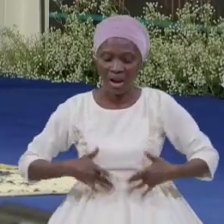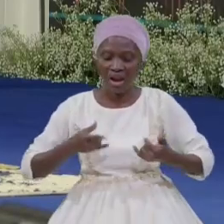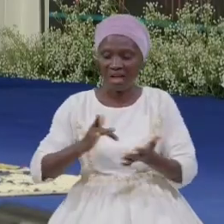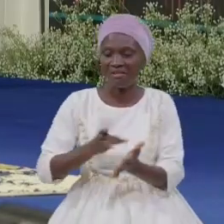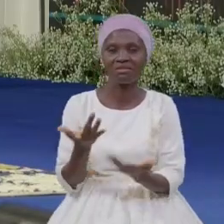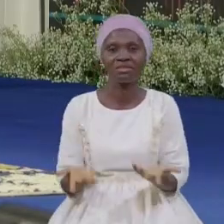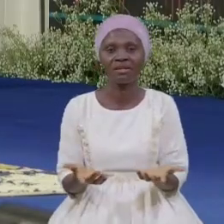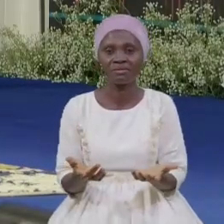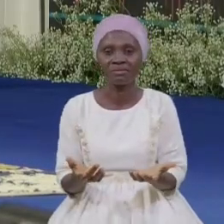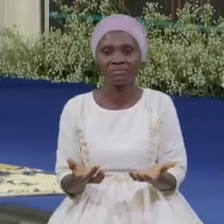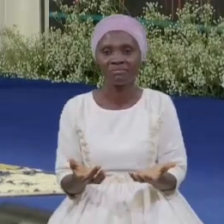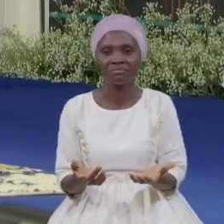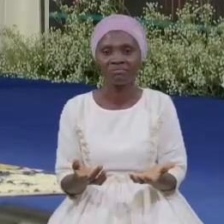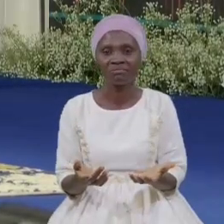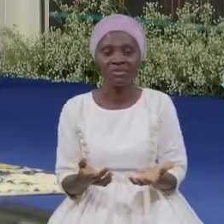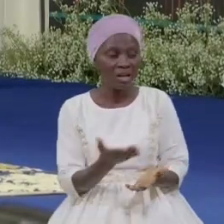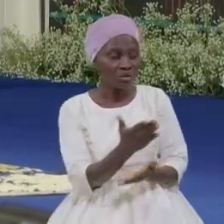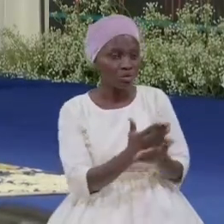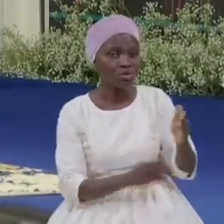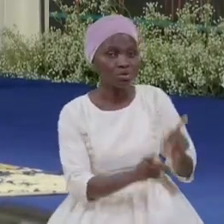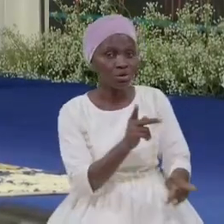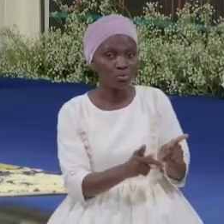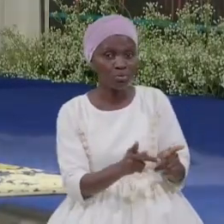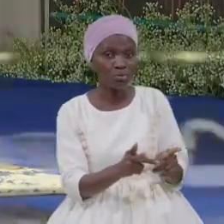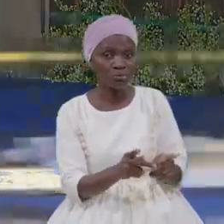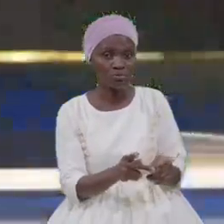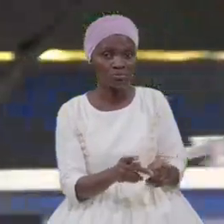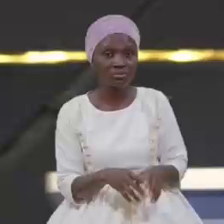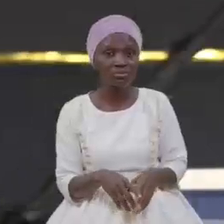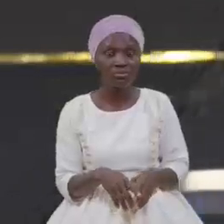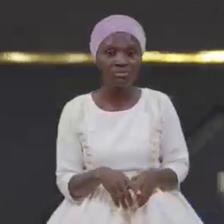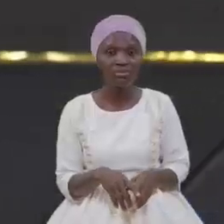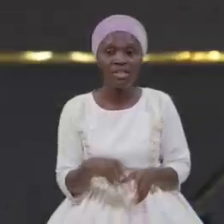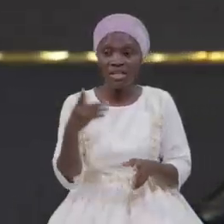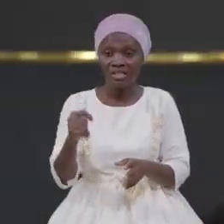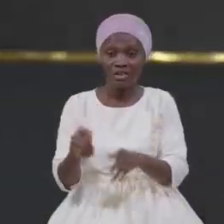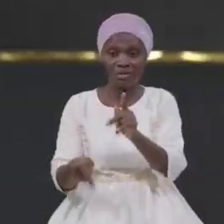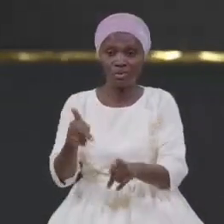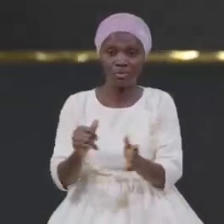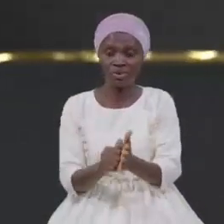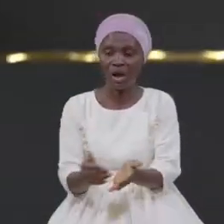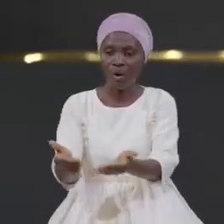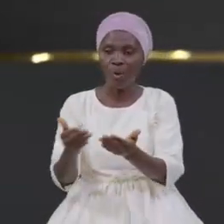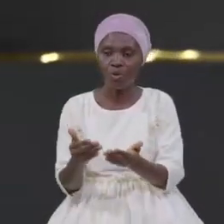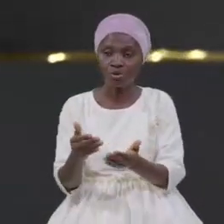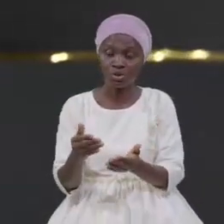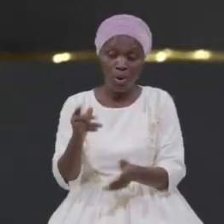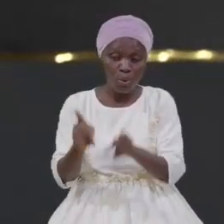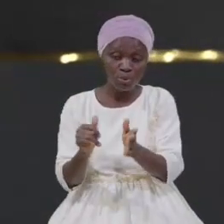salvation. There are people that want God to gloss over their sins and whitewash